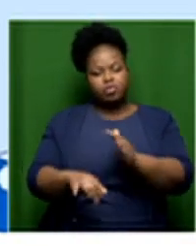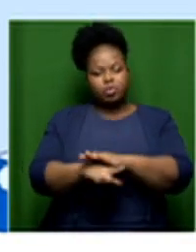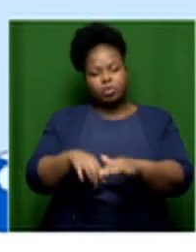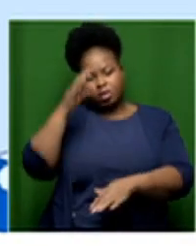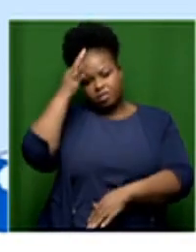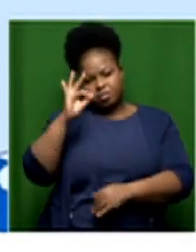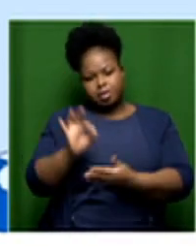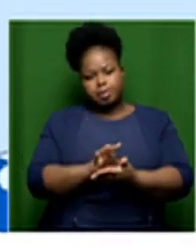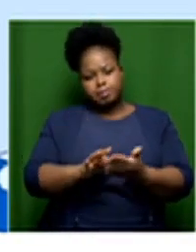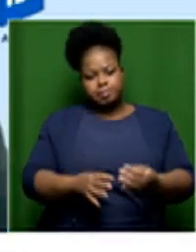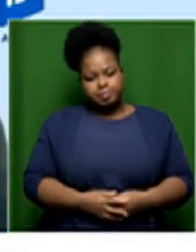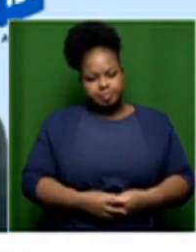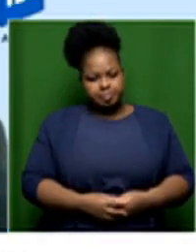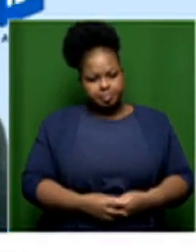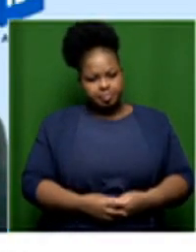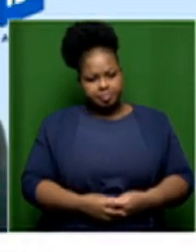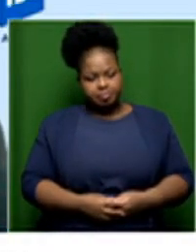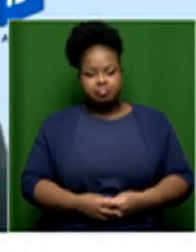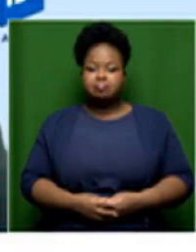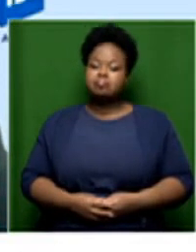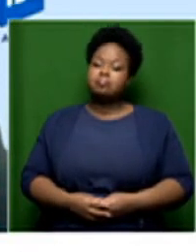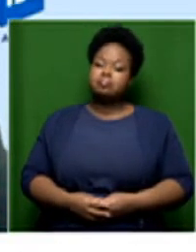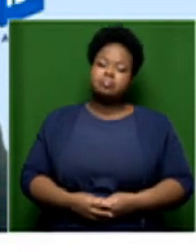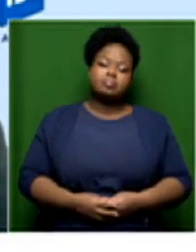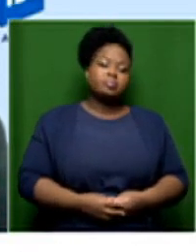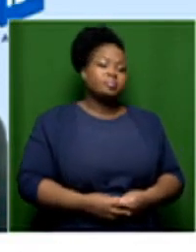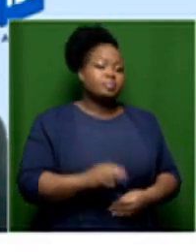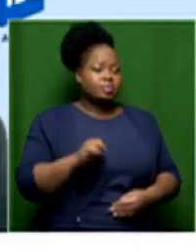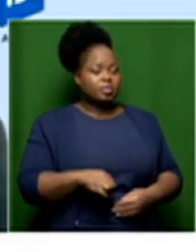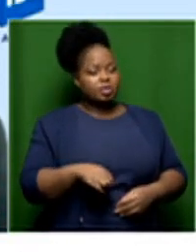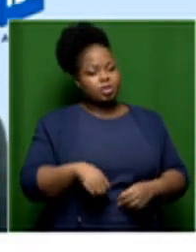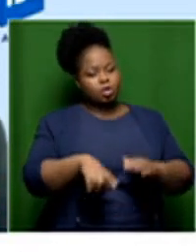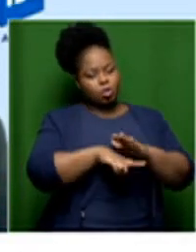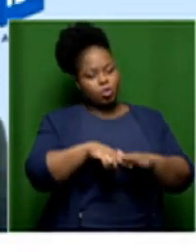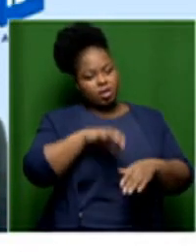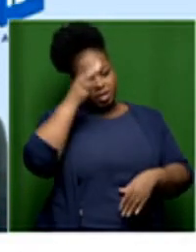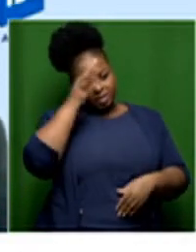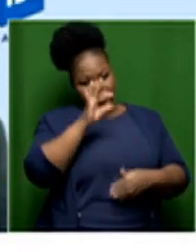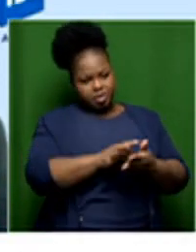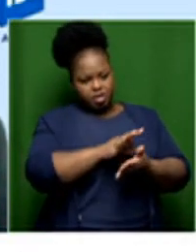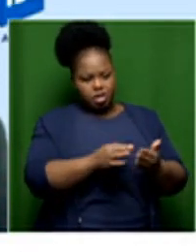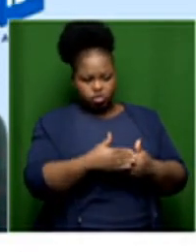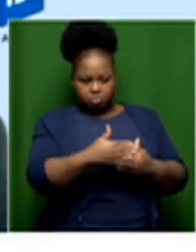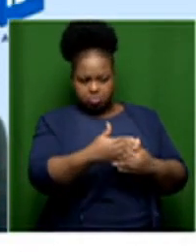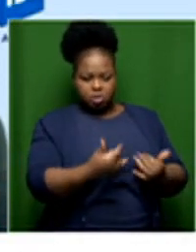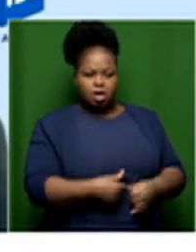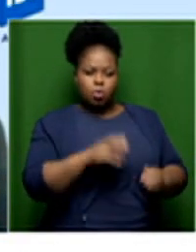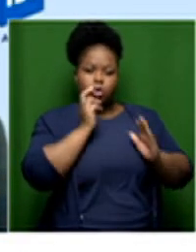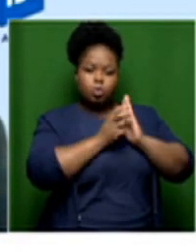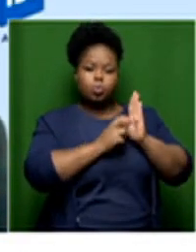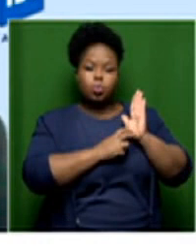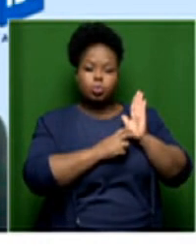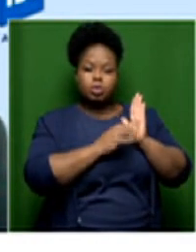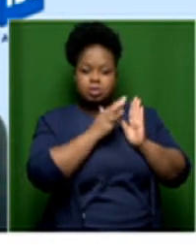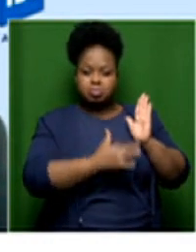local government elections. Now, Mr. Sheburi, those upcoming local government elections, the rules and